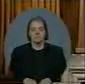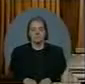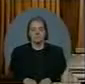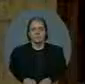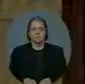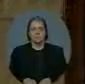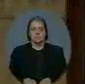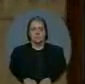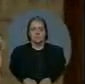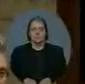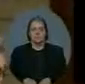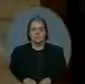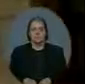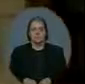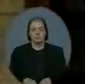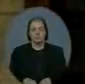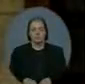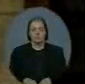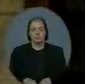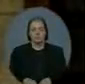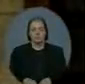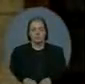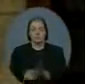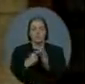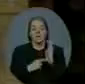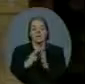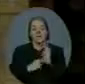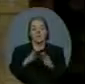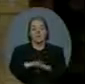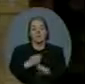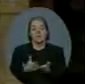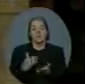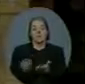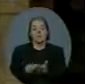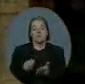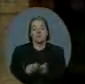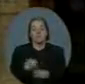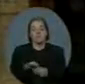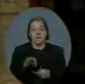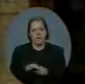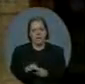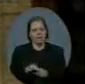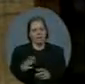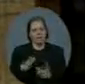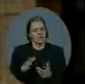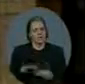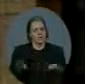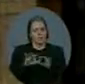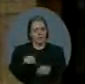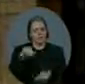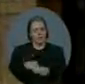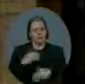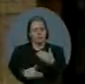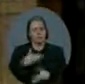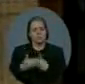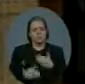Mr. Speaker, elections financing rules are a fundamental cornerstone of legitimate democratic process, because they are to ensure that some